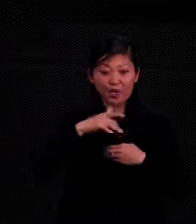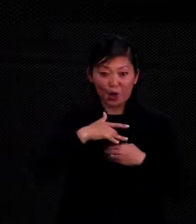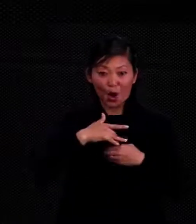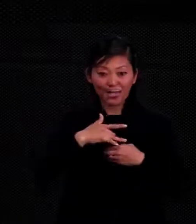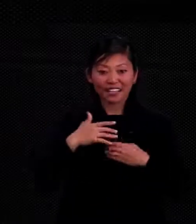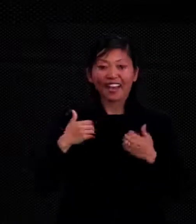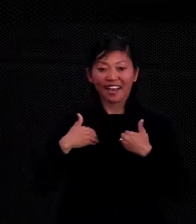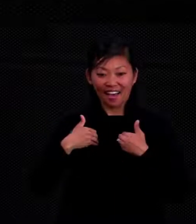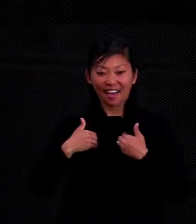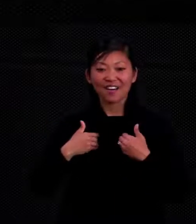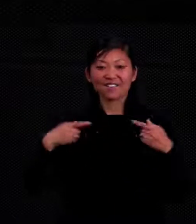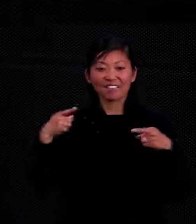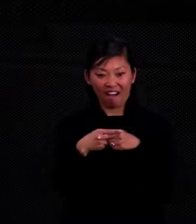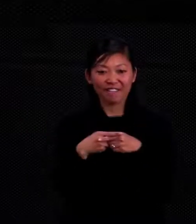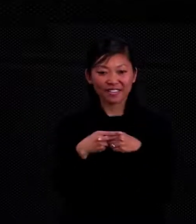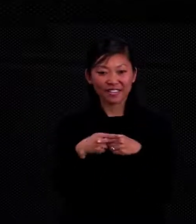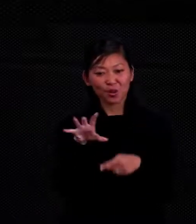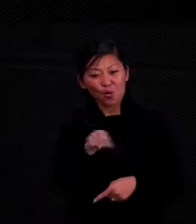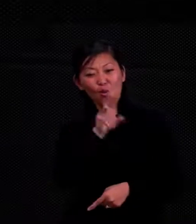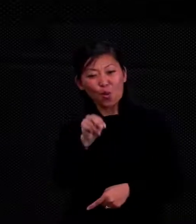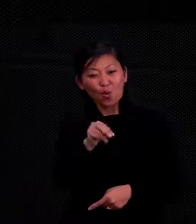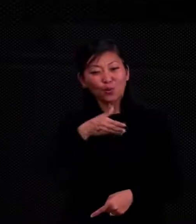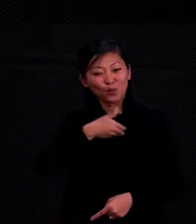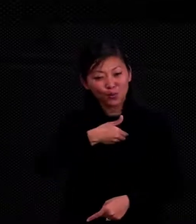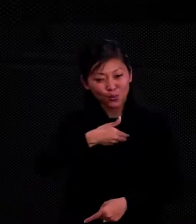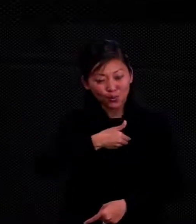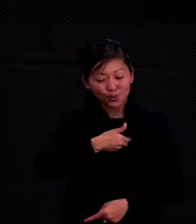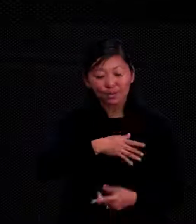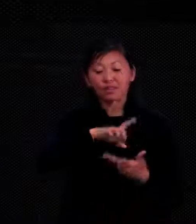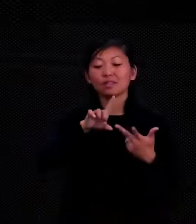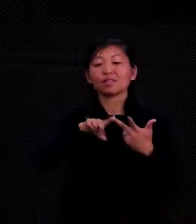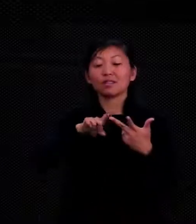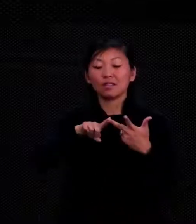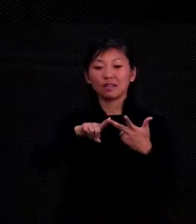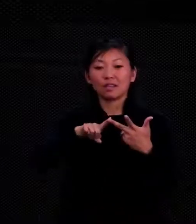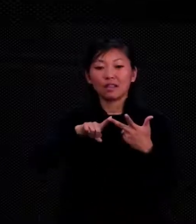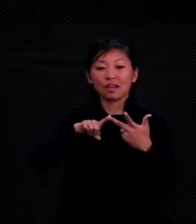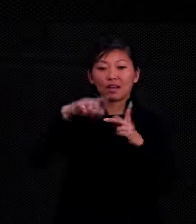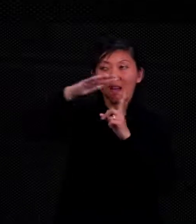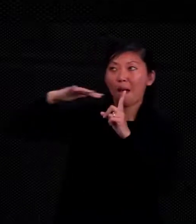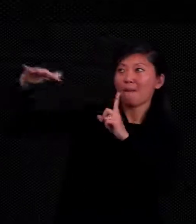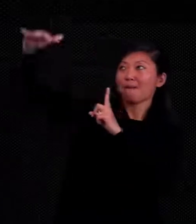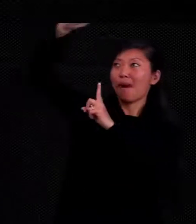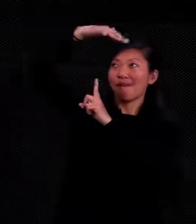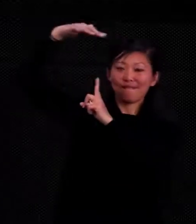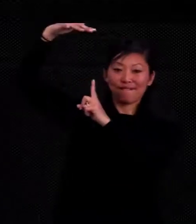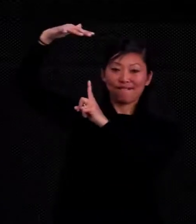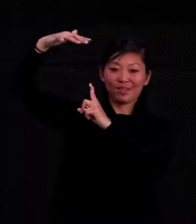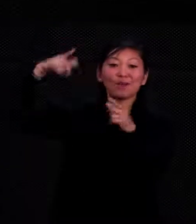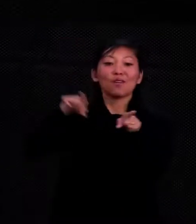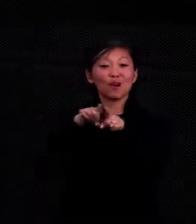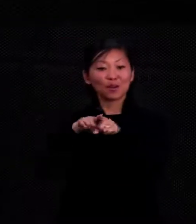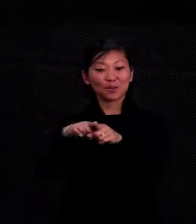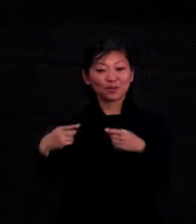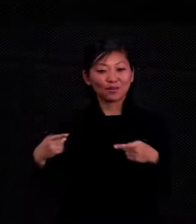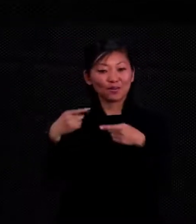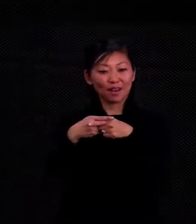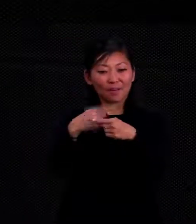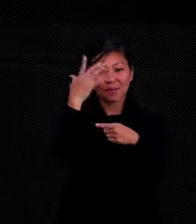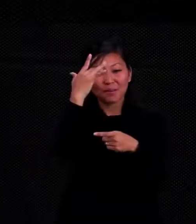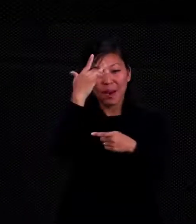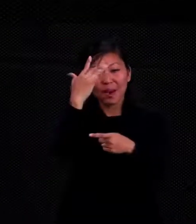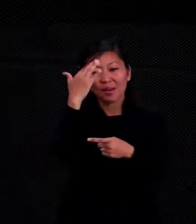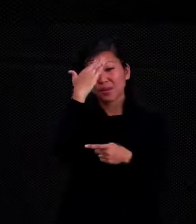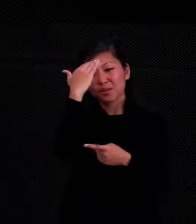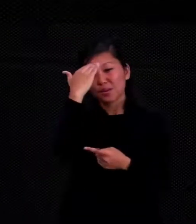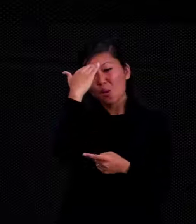battle raging in your own heart and soul. And there is a conflict above you when we think about the spiritual powers at work in